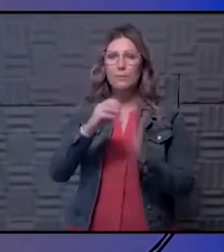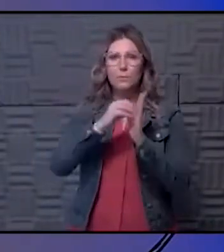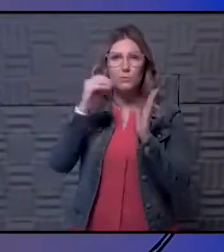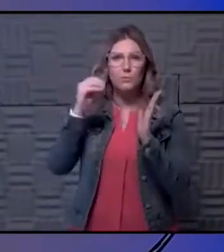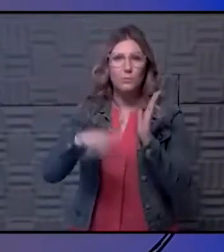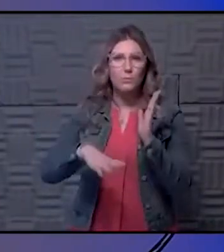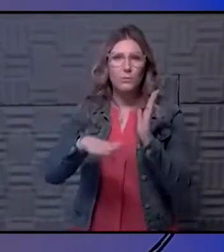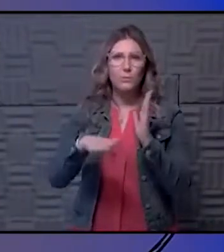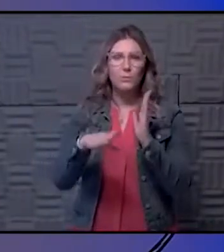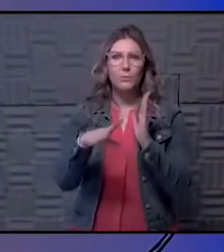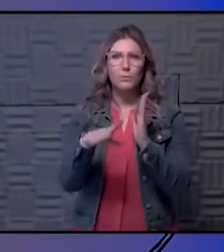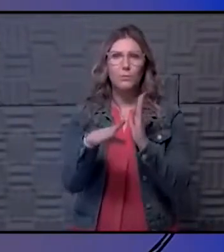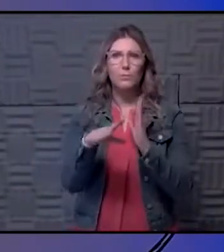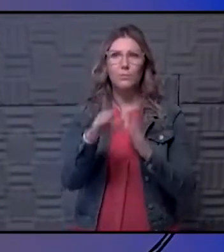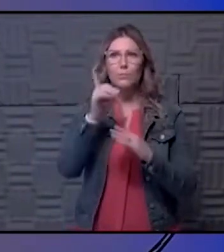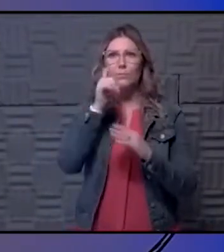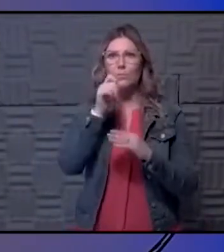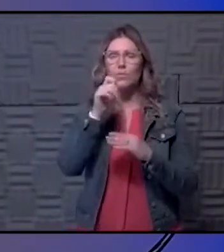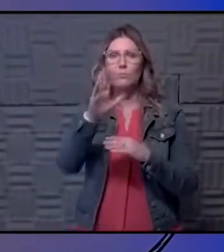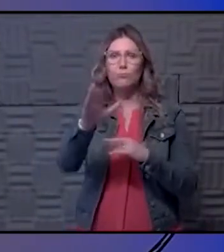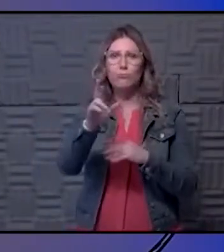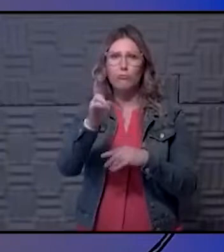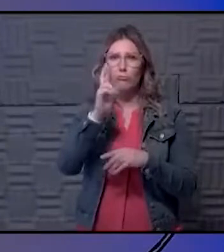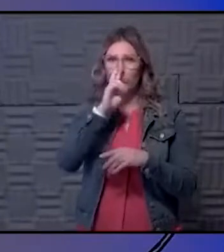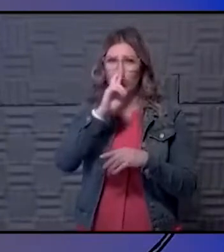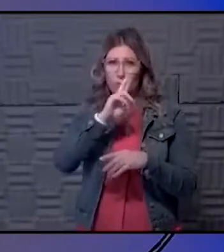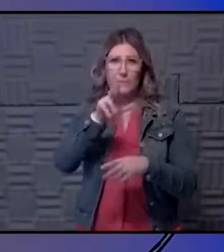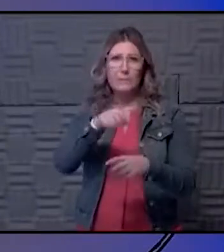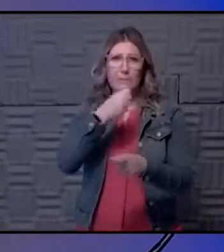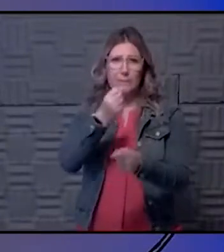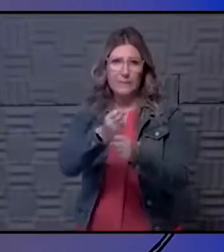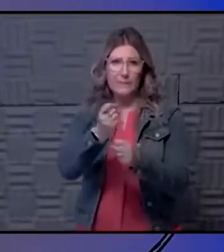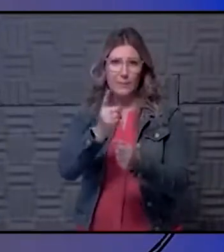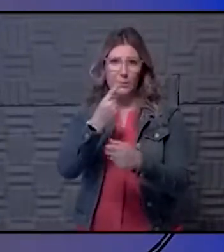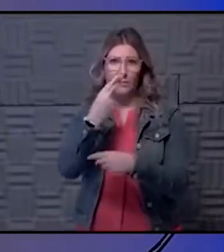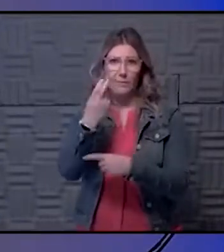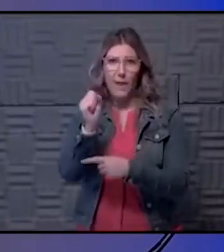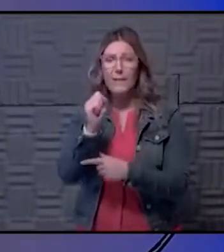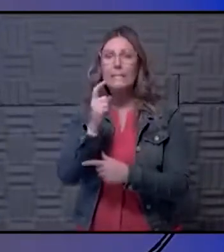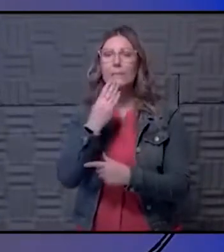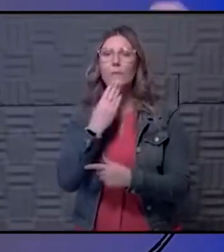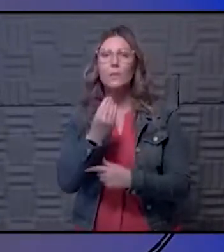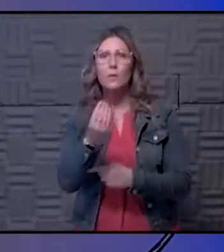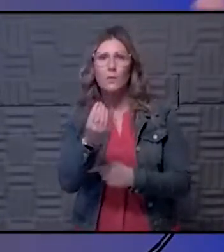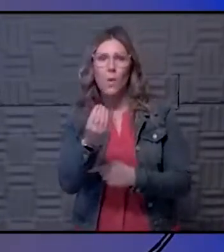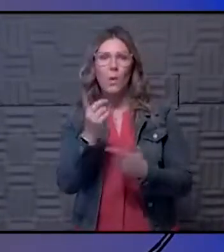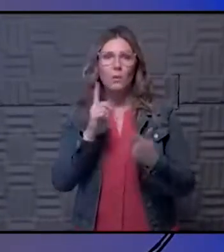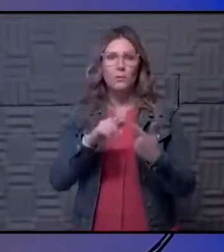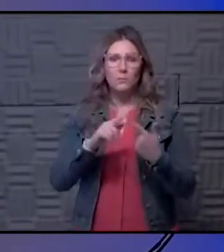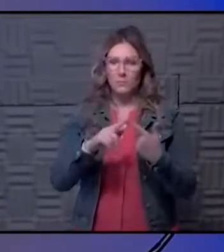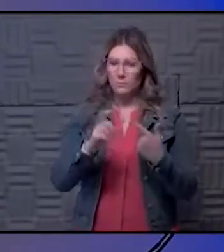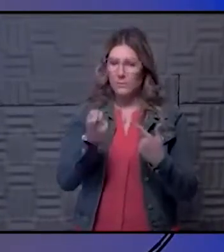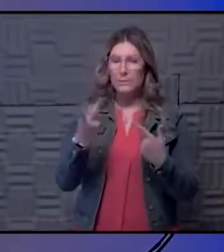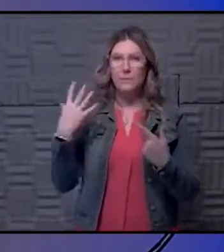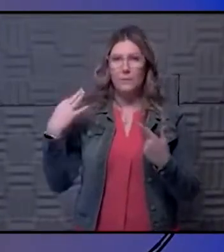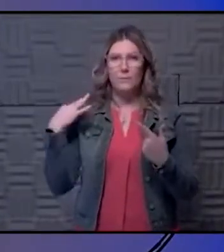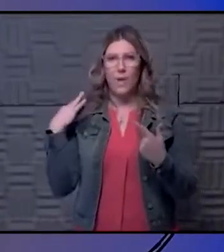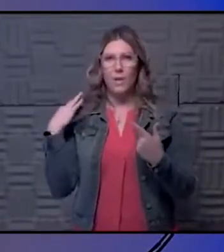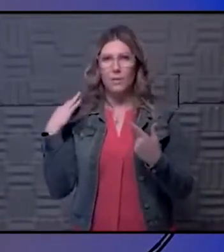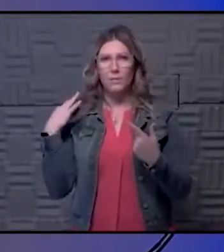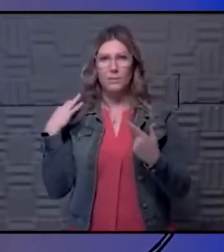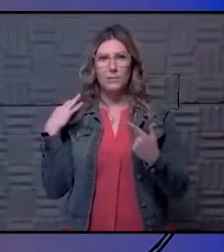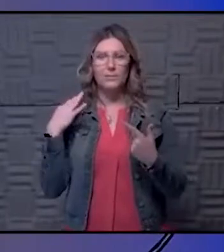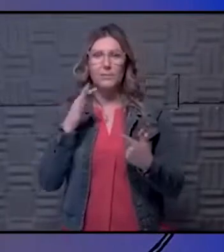student who is going into their freshman year of high school, so 14. And then we have some volunteers who are